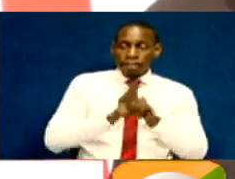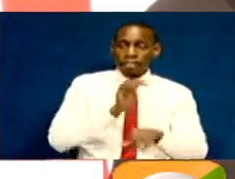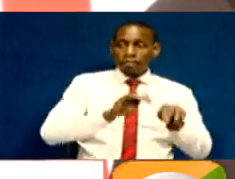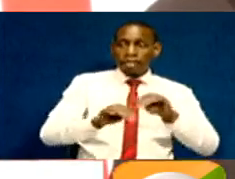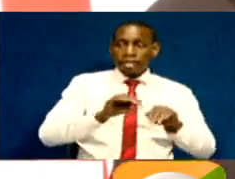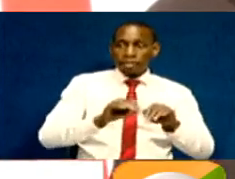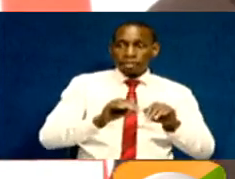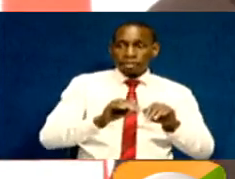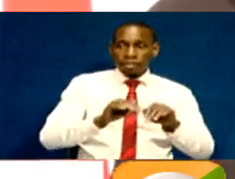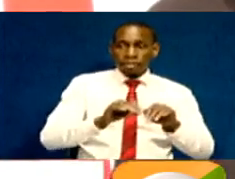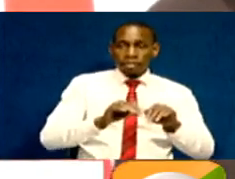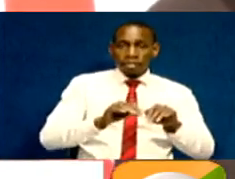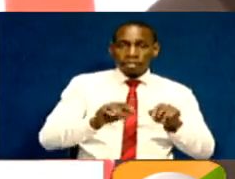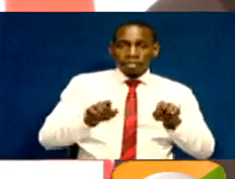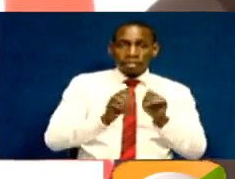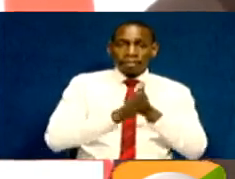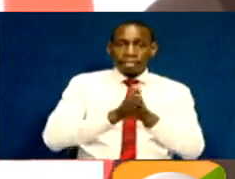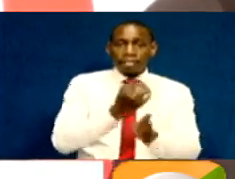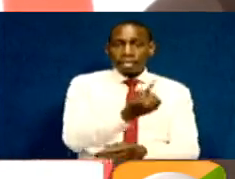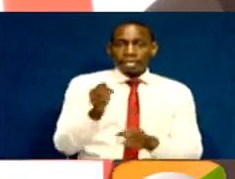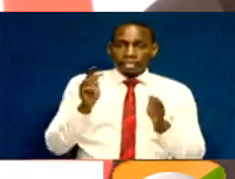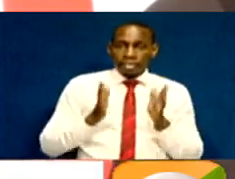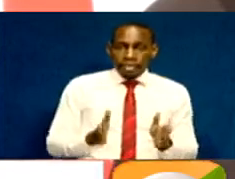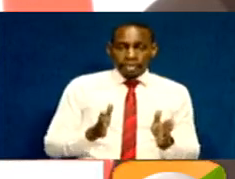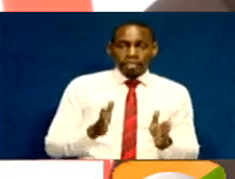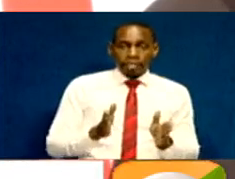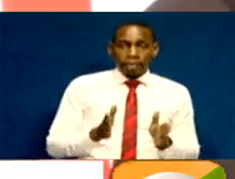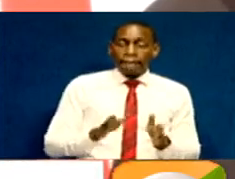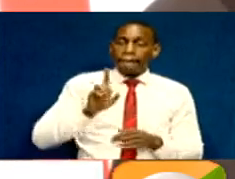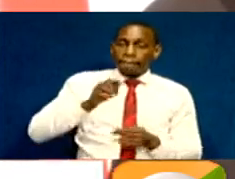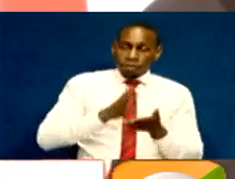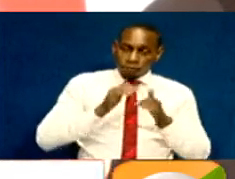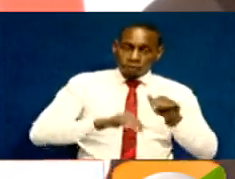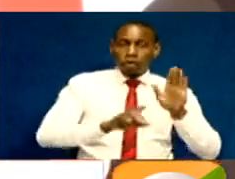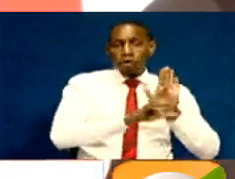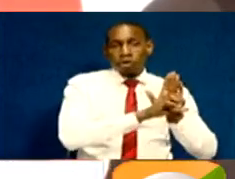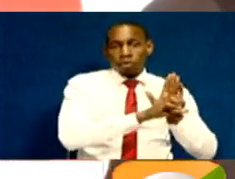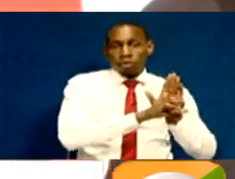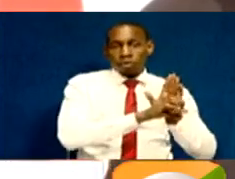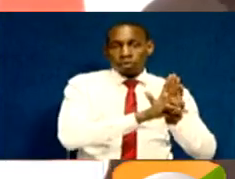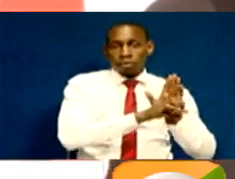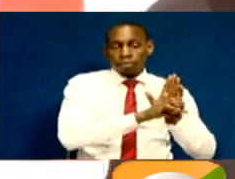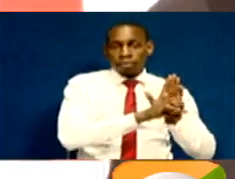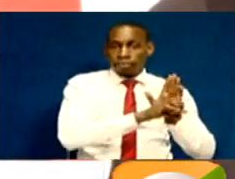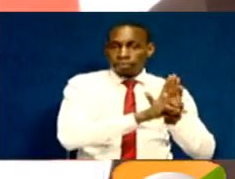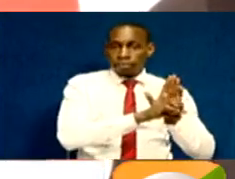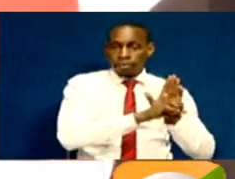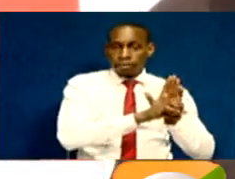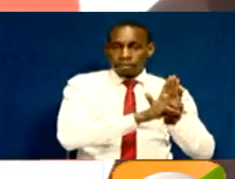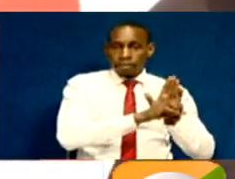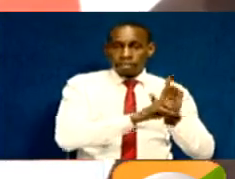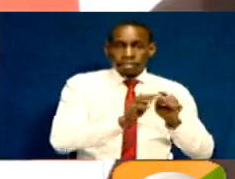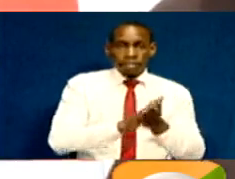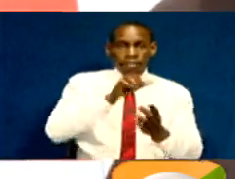elections, which is the desire of every Kenyan. We must follow the law. This is a deliberate choice